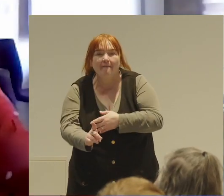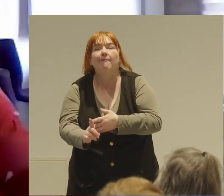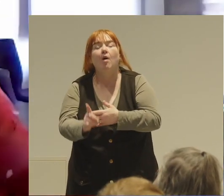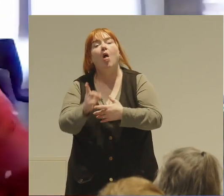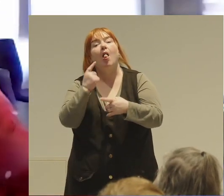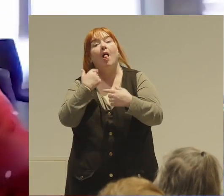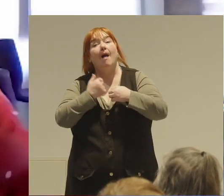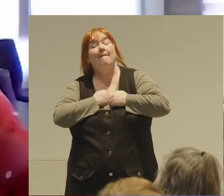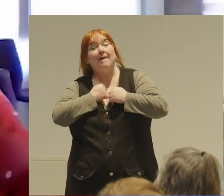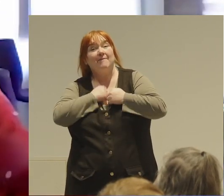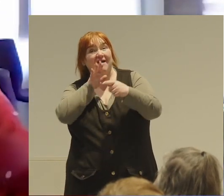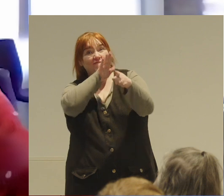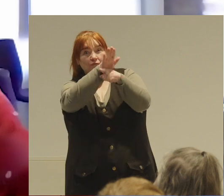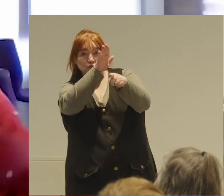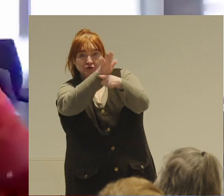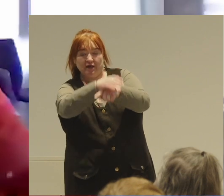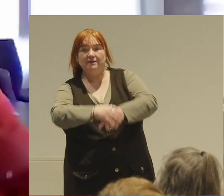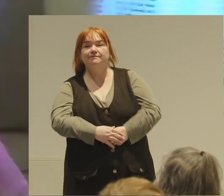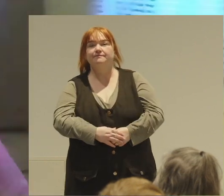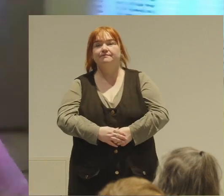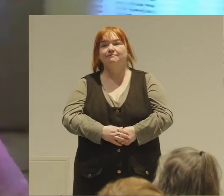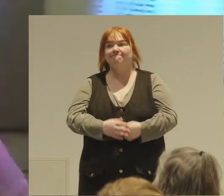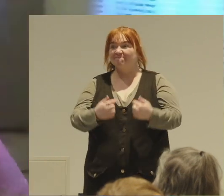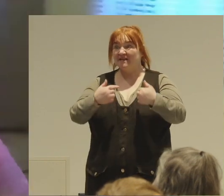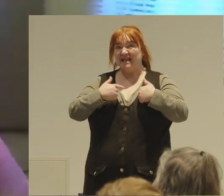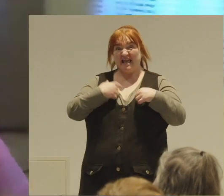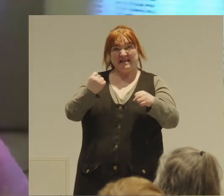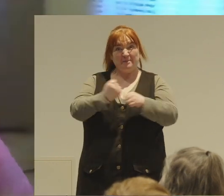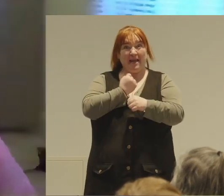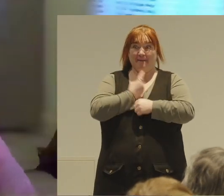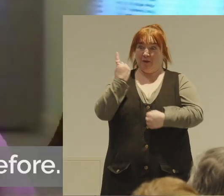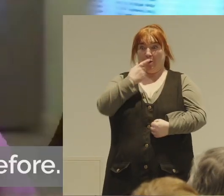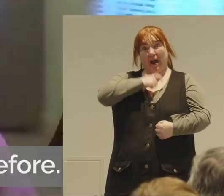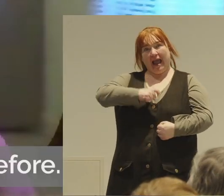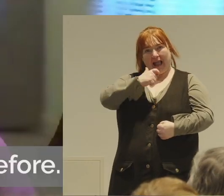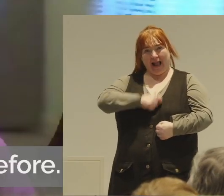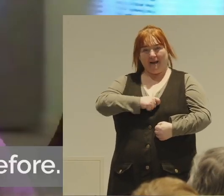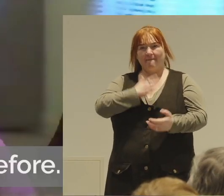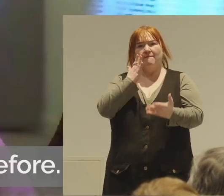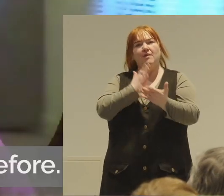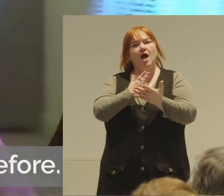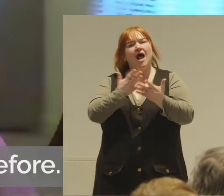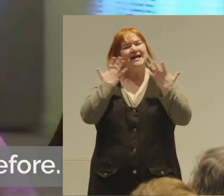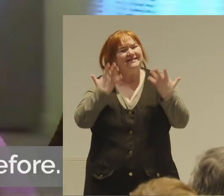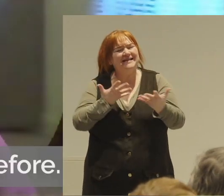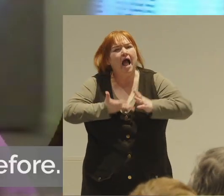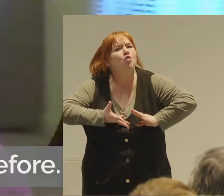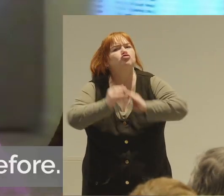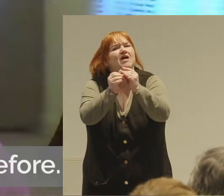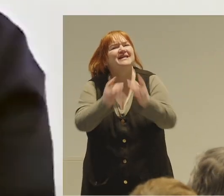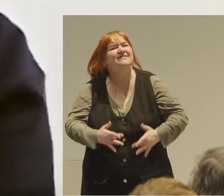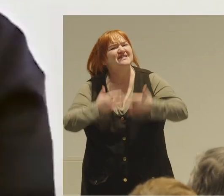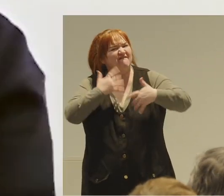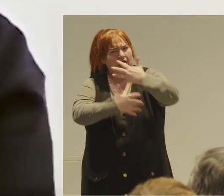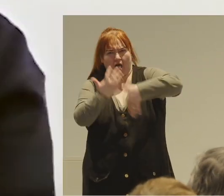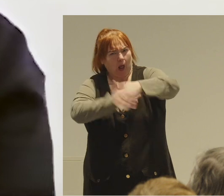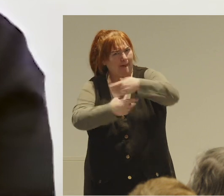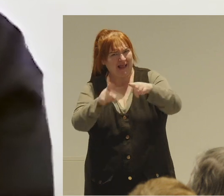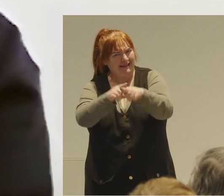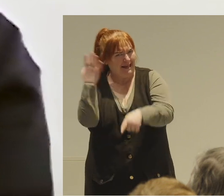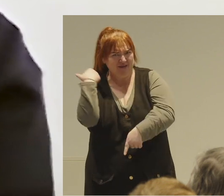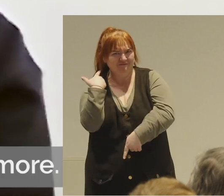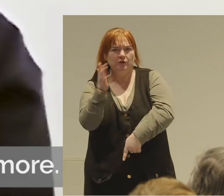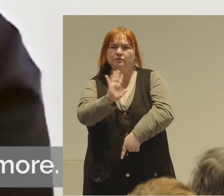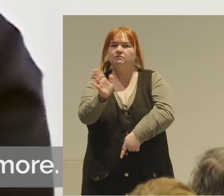made me be who I now am. Ultimately, like, creativity doesn't feel as complex as it did before. I feel